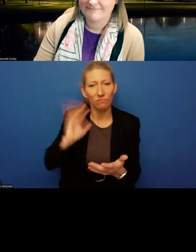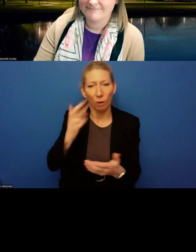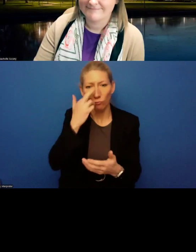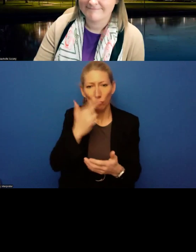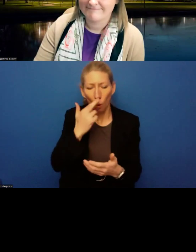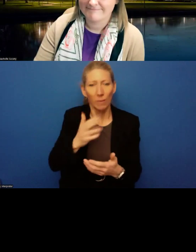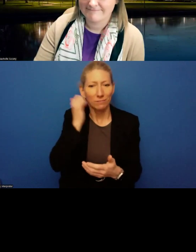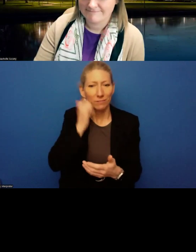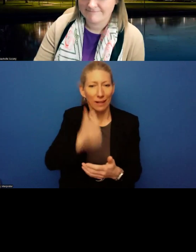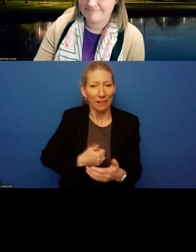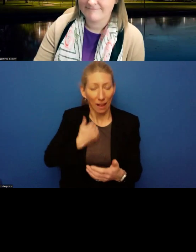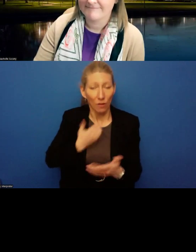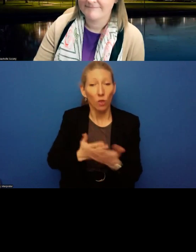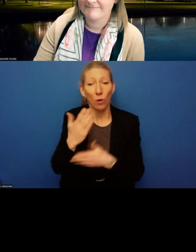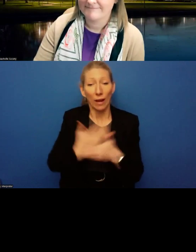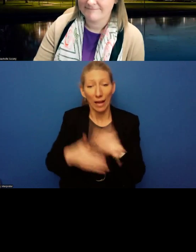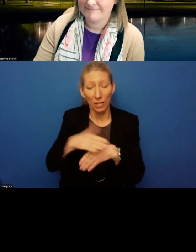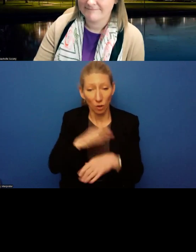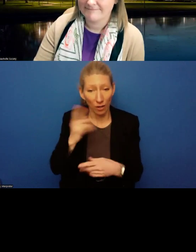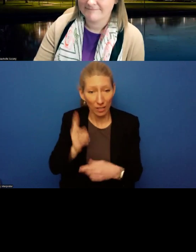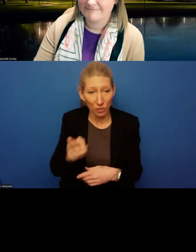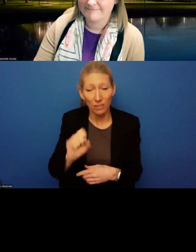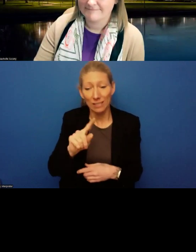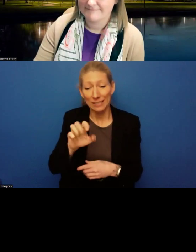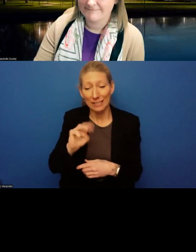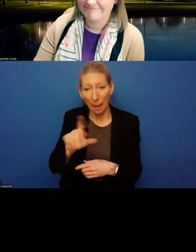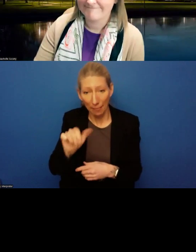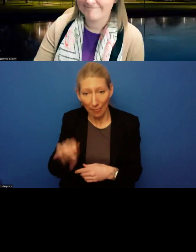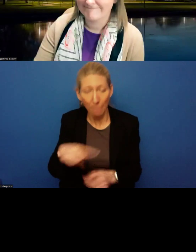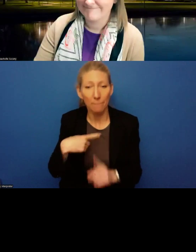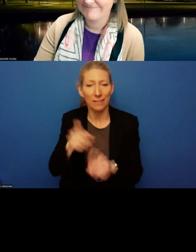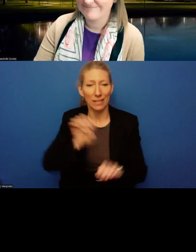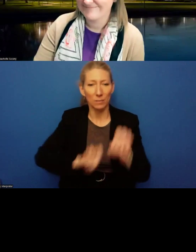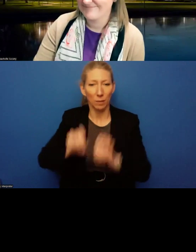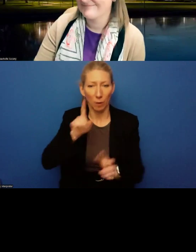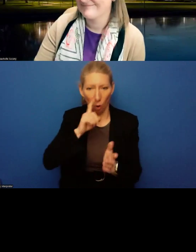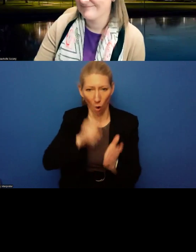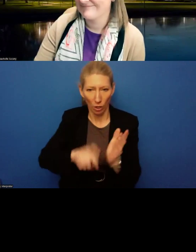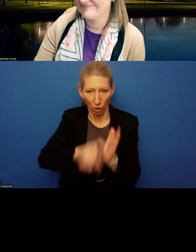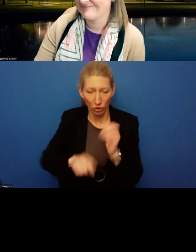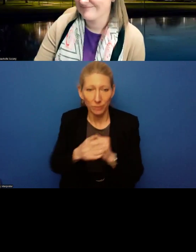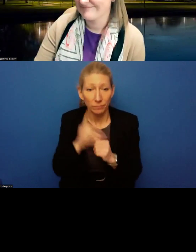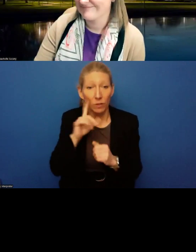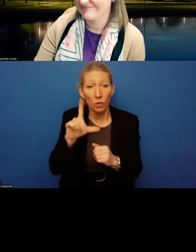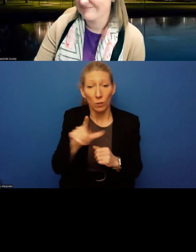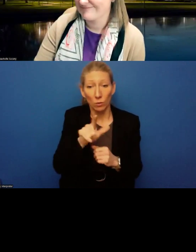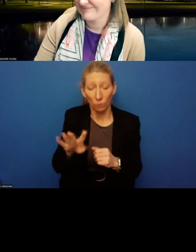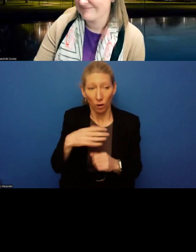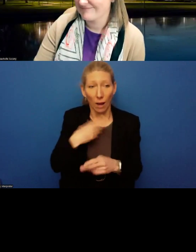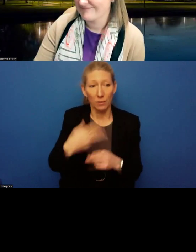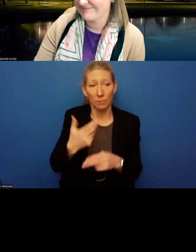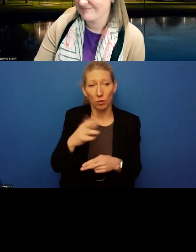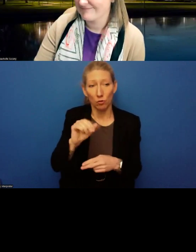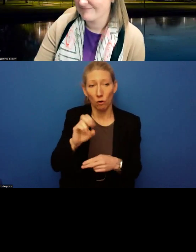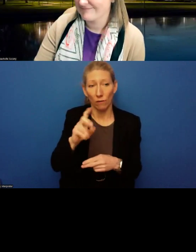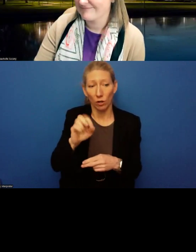through hands-on history, STEM labs, and experimental archaeology. In 2024, I was named a Grosvenor Teacher Fellow with